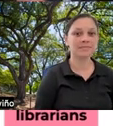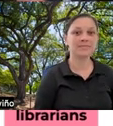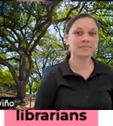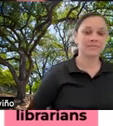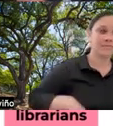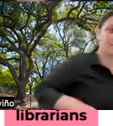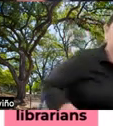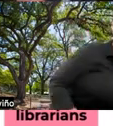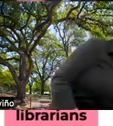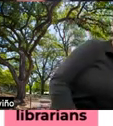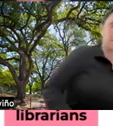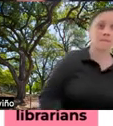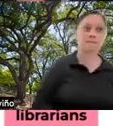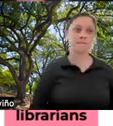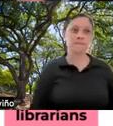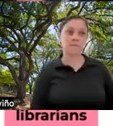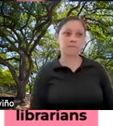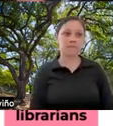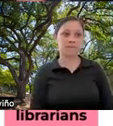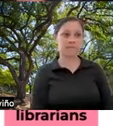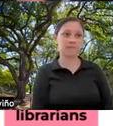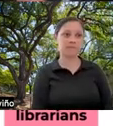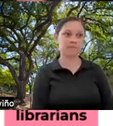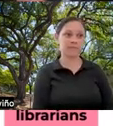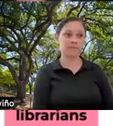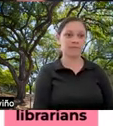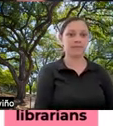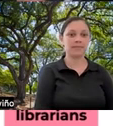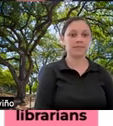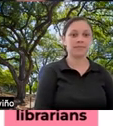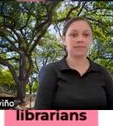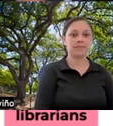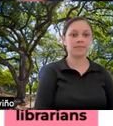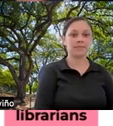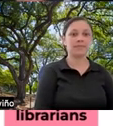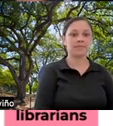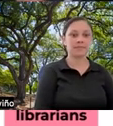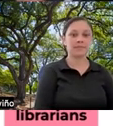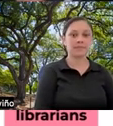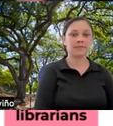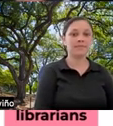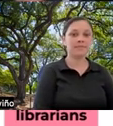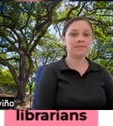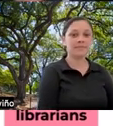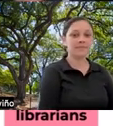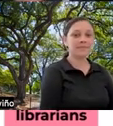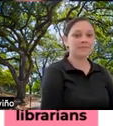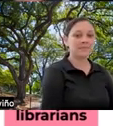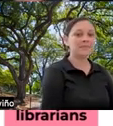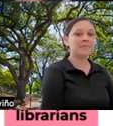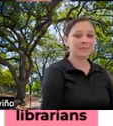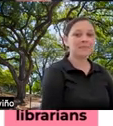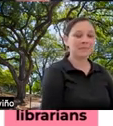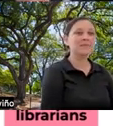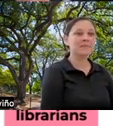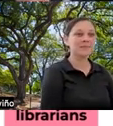get resources from these other places, but that their sort of go-tos are not always in their